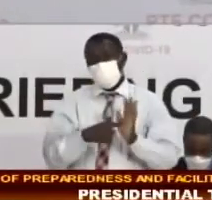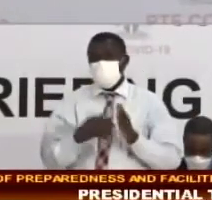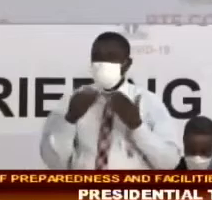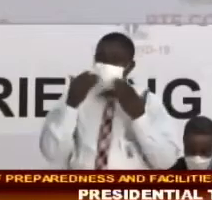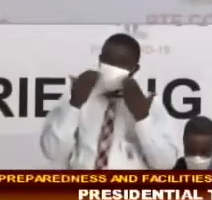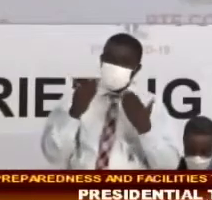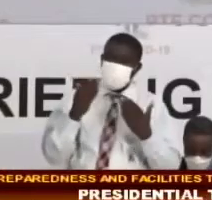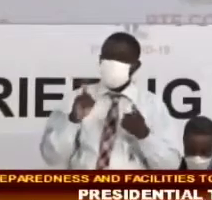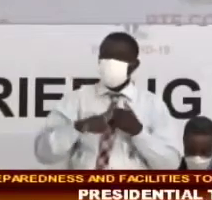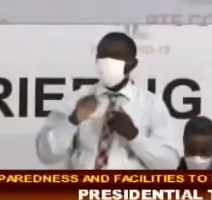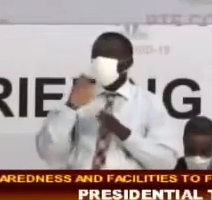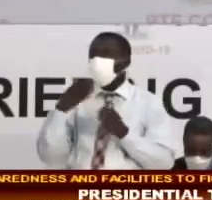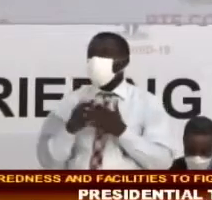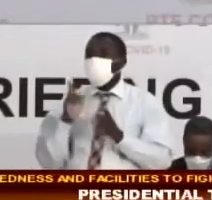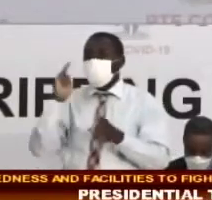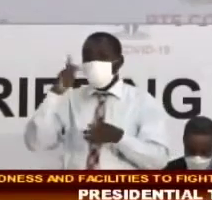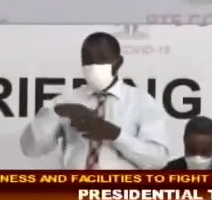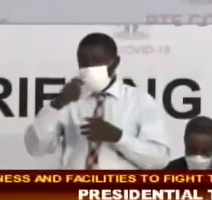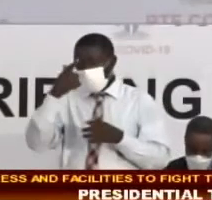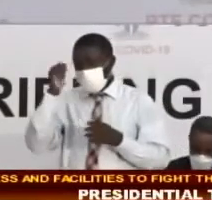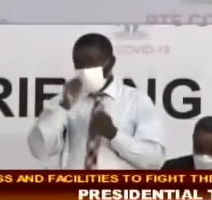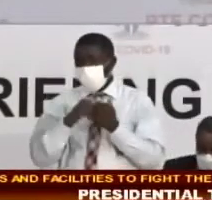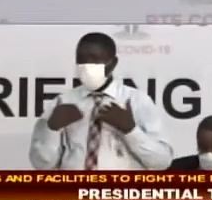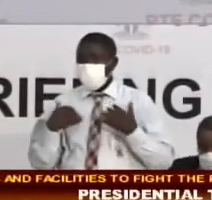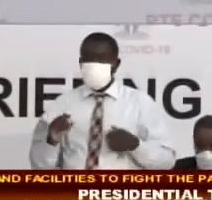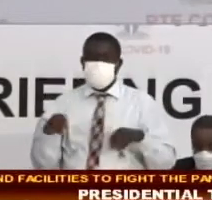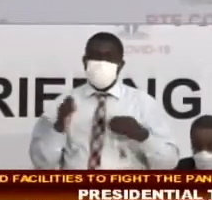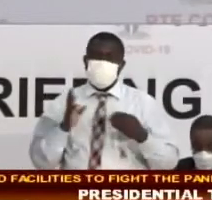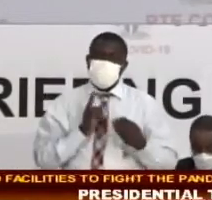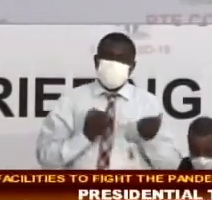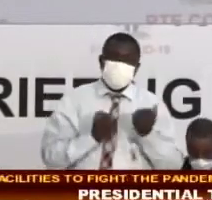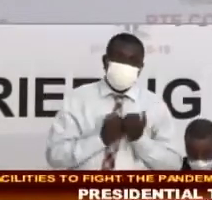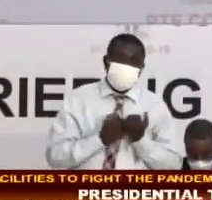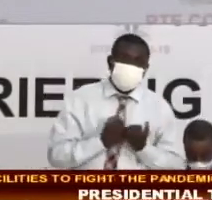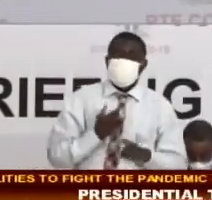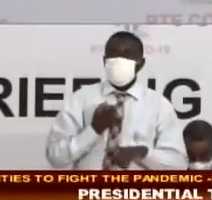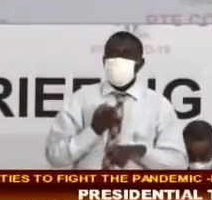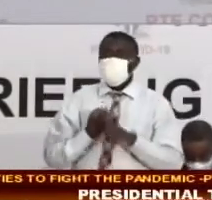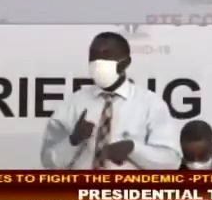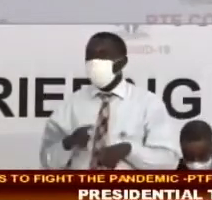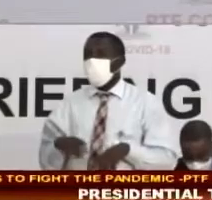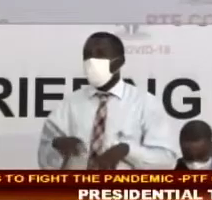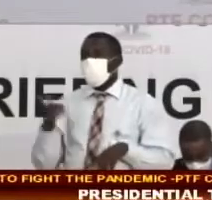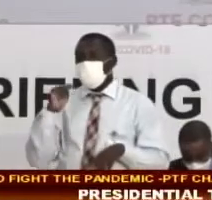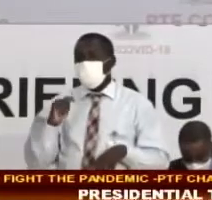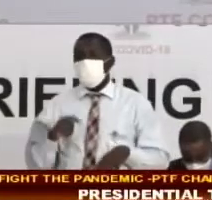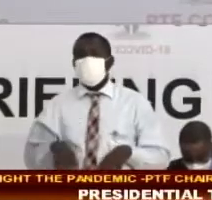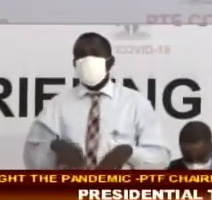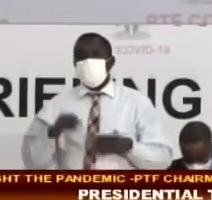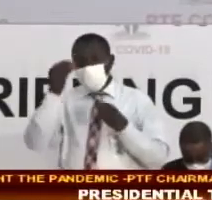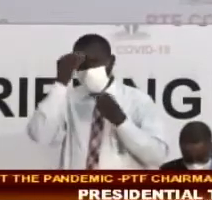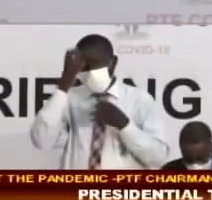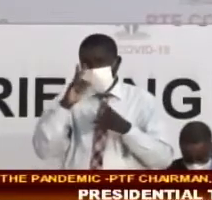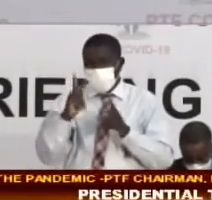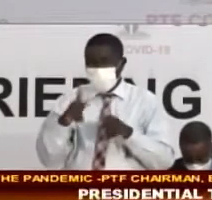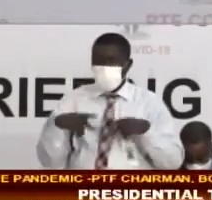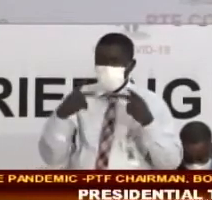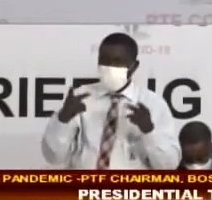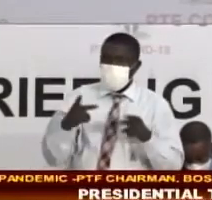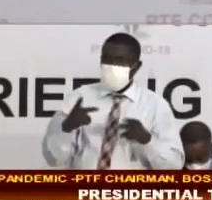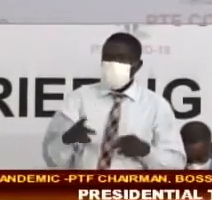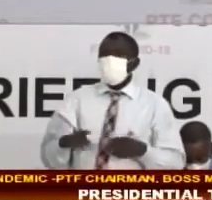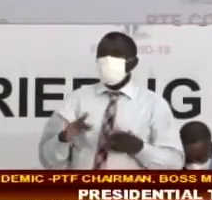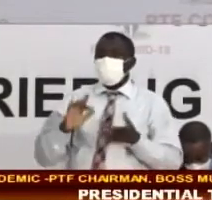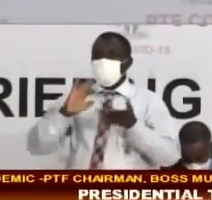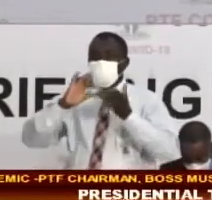the participants, because everybody has offered us support, from content providers to online networking